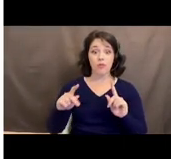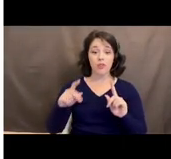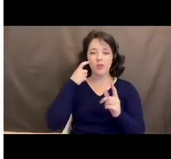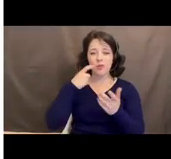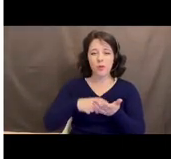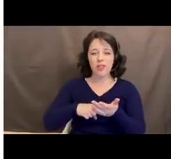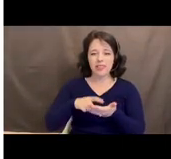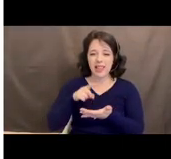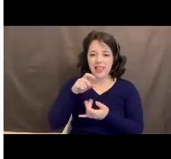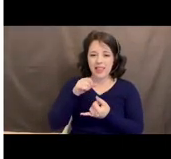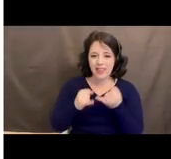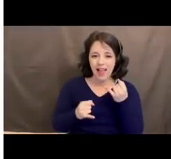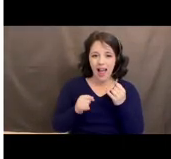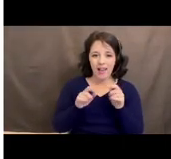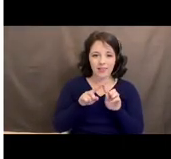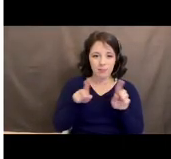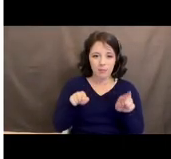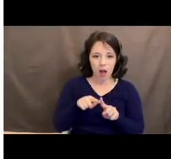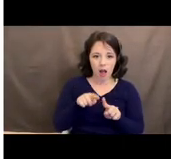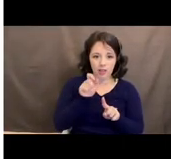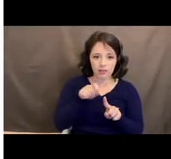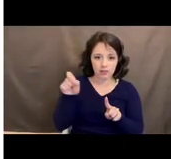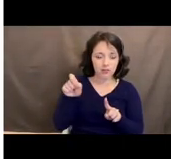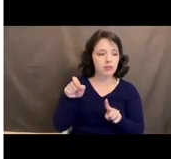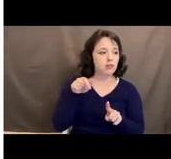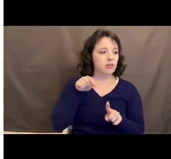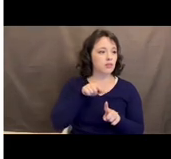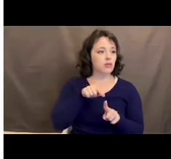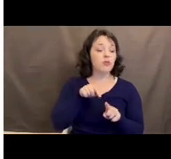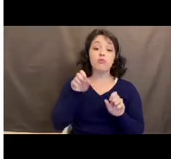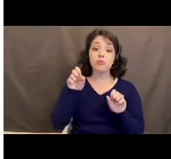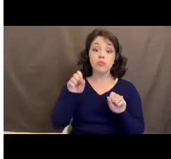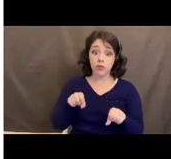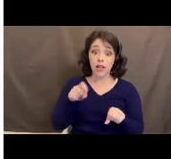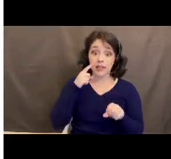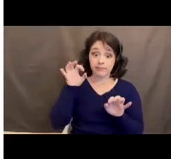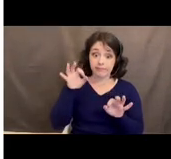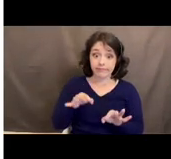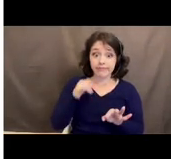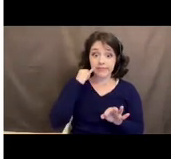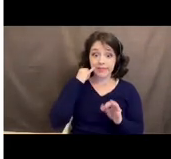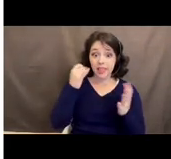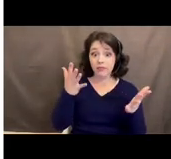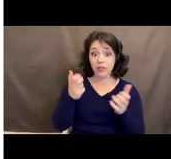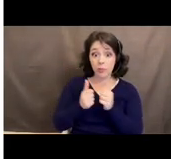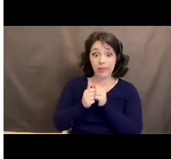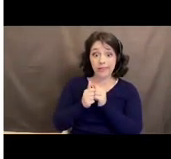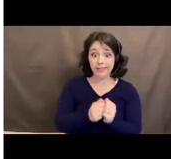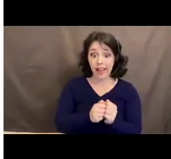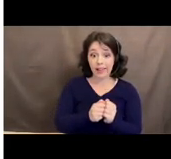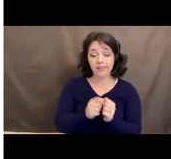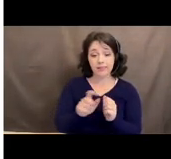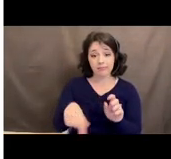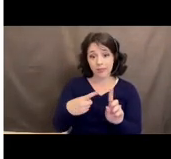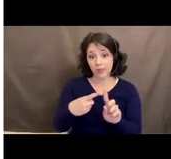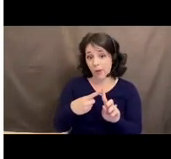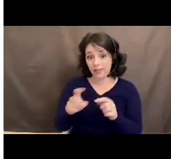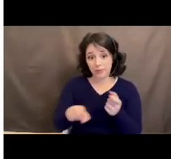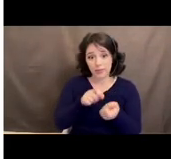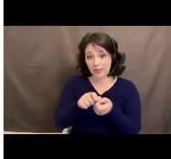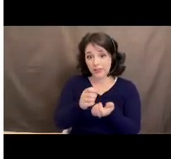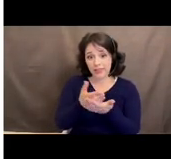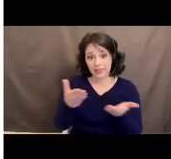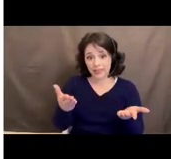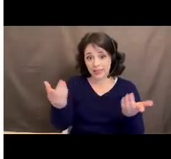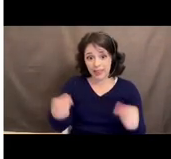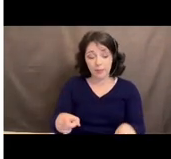at the bottom. You can actually choose to be notified via SMS notification when certain things happen on the account. Maybe a new